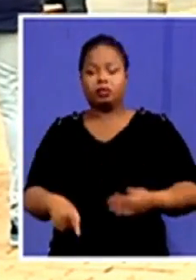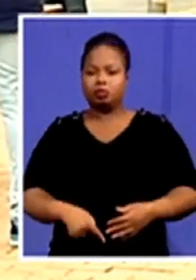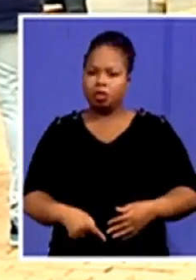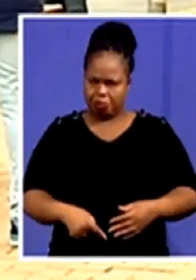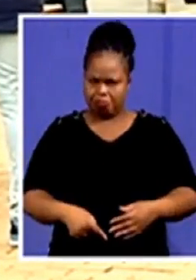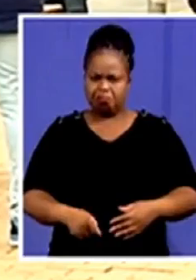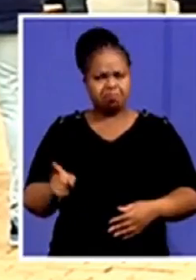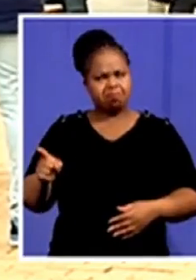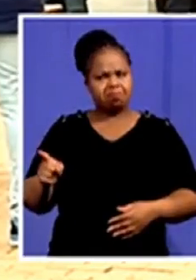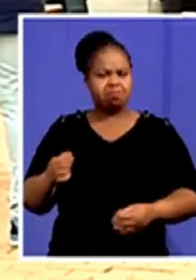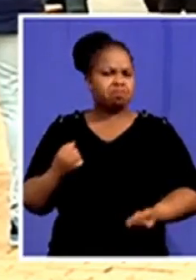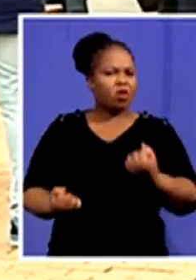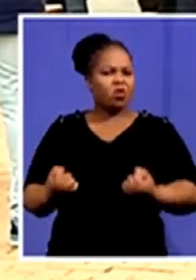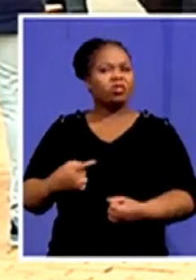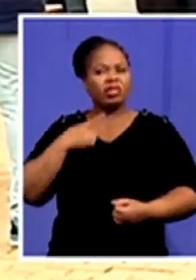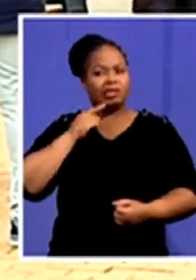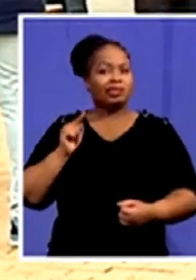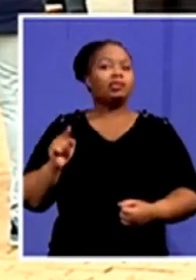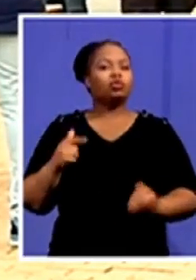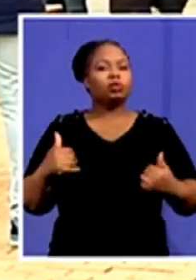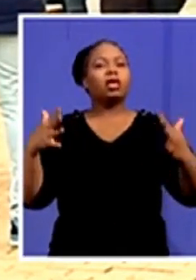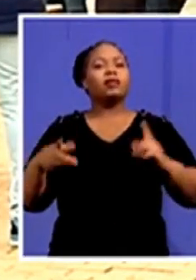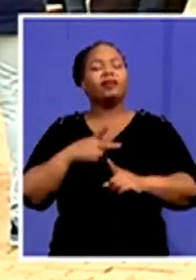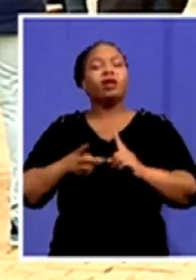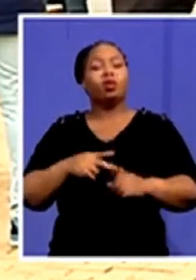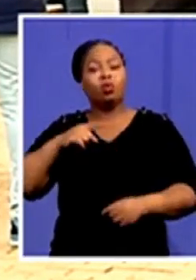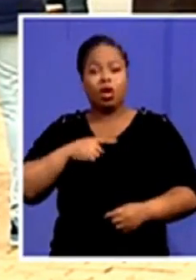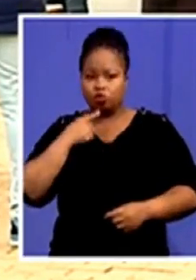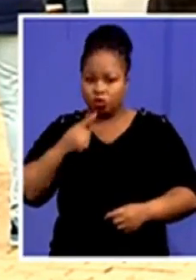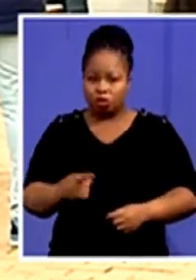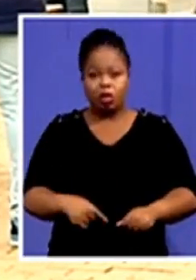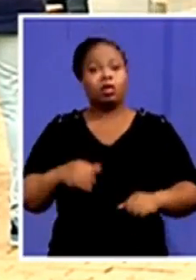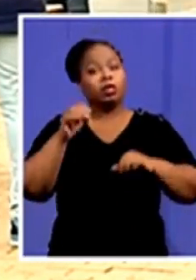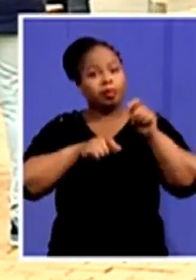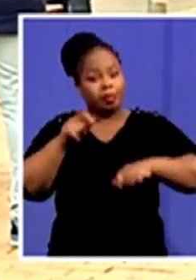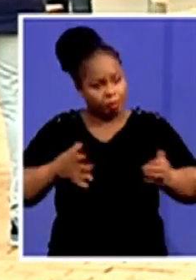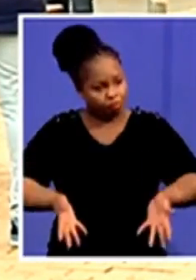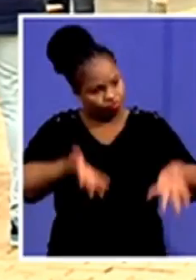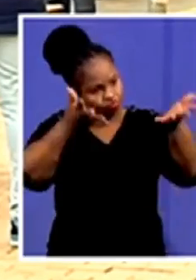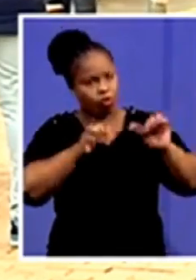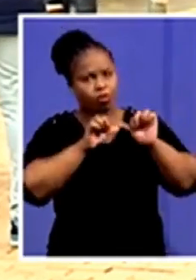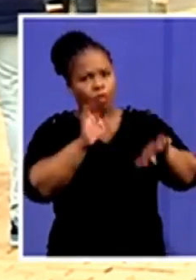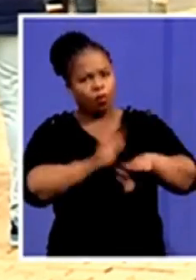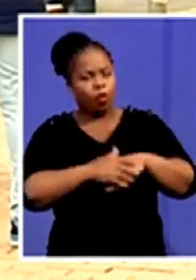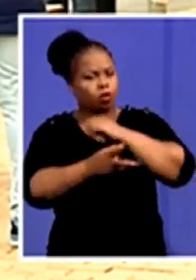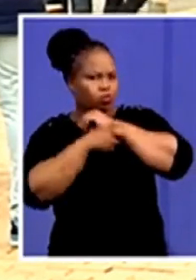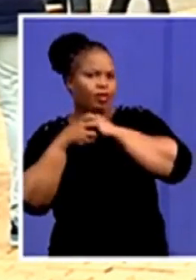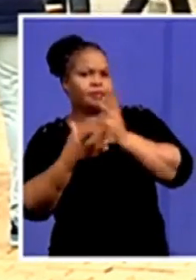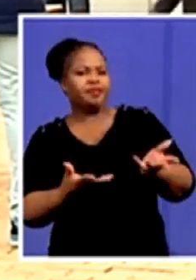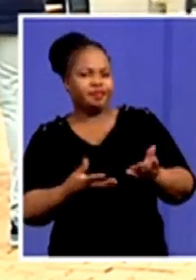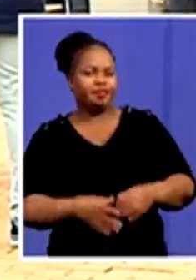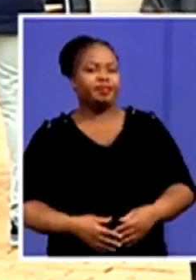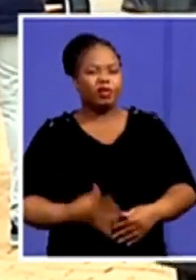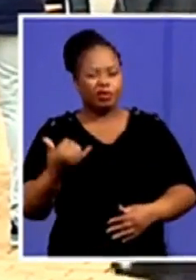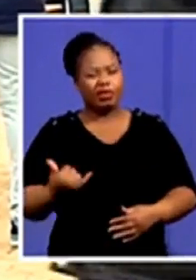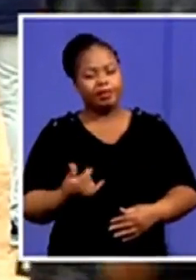because he was inciting residents to continue further with the looting. So his bail application hearing certainly will be quite